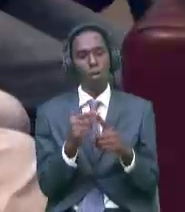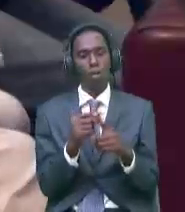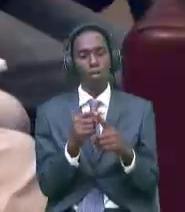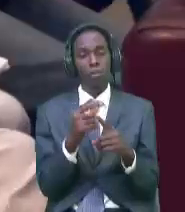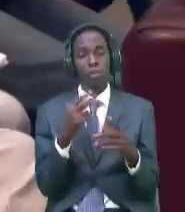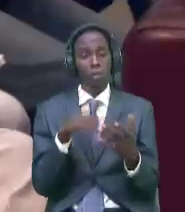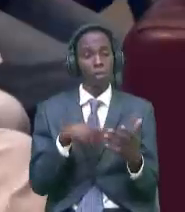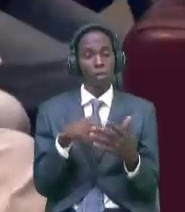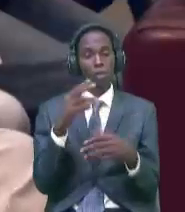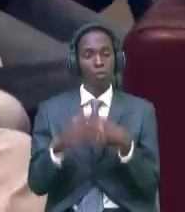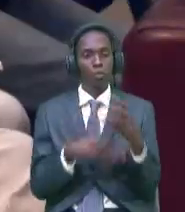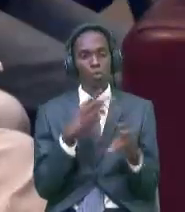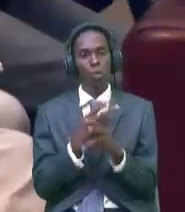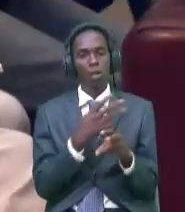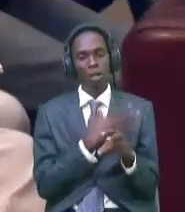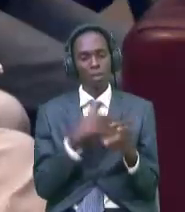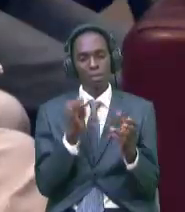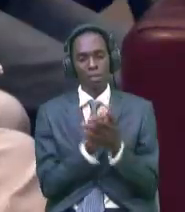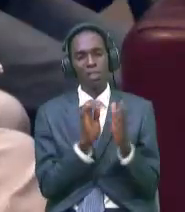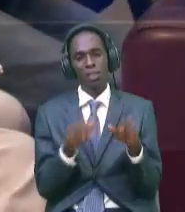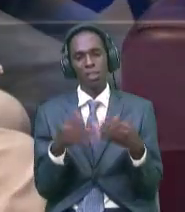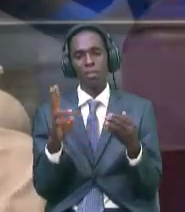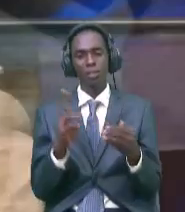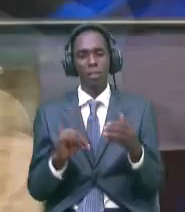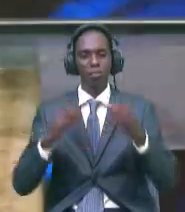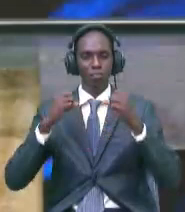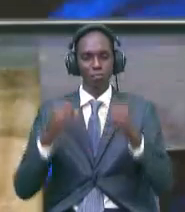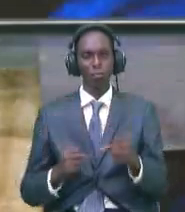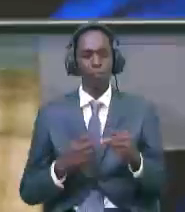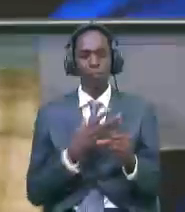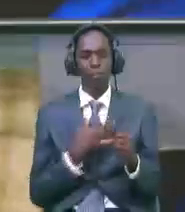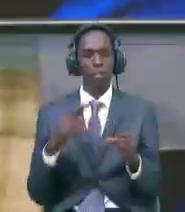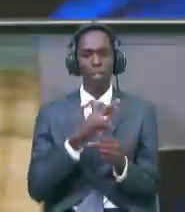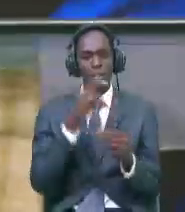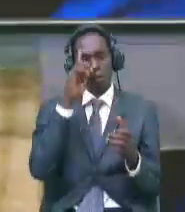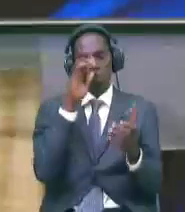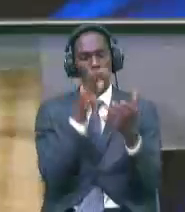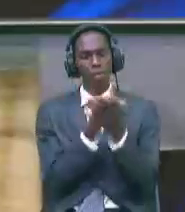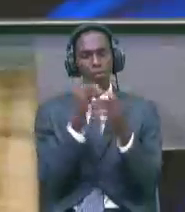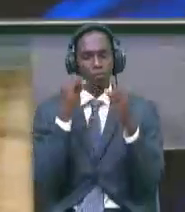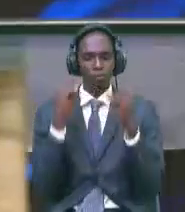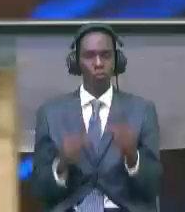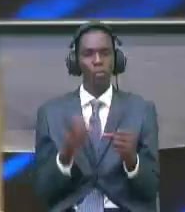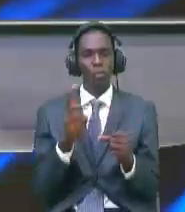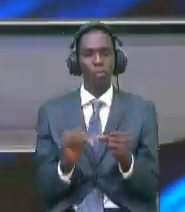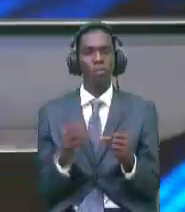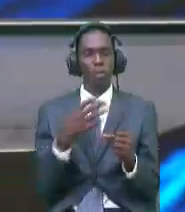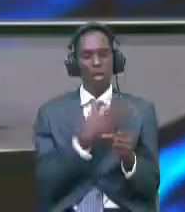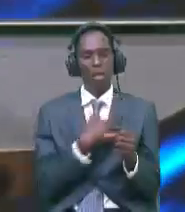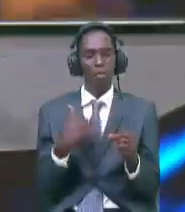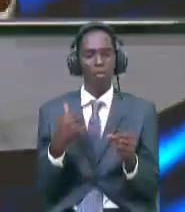them. And the knowledge they have strengthens them. And their conviction strengthens them. They are strengthened with all